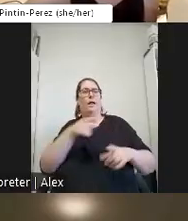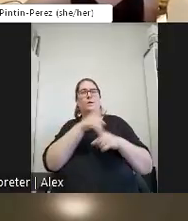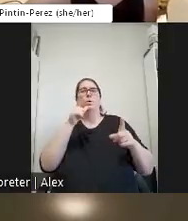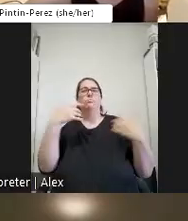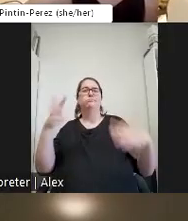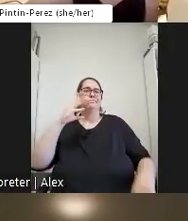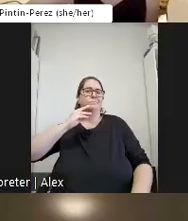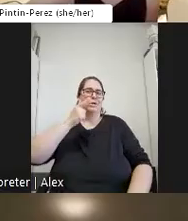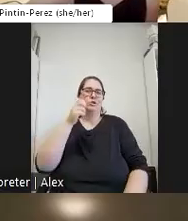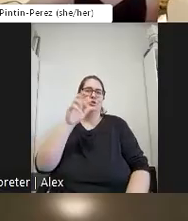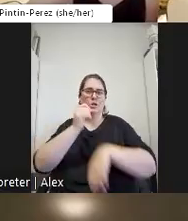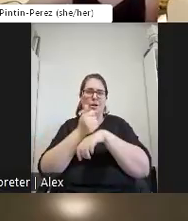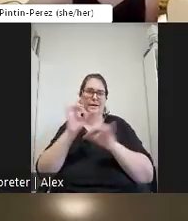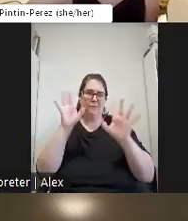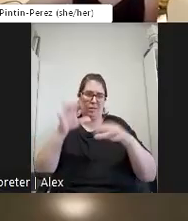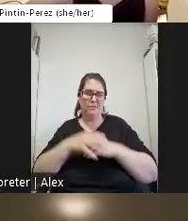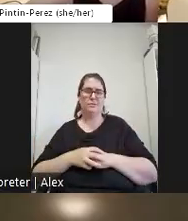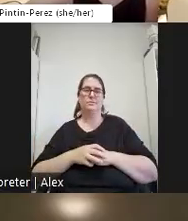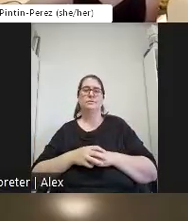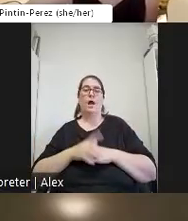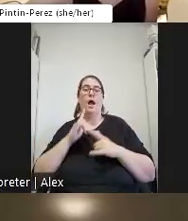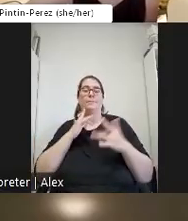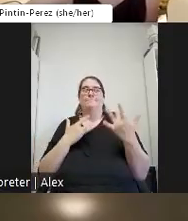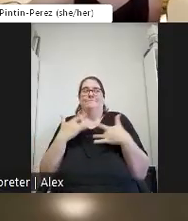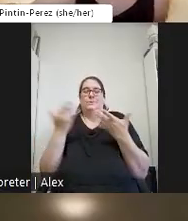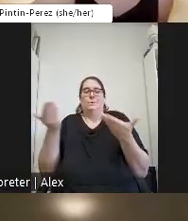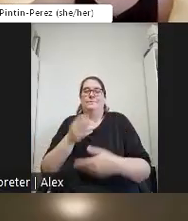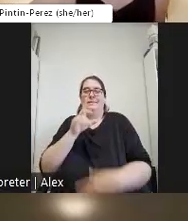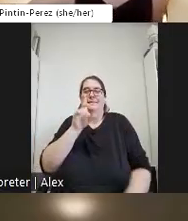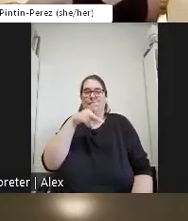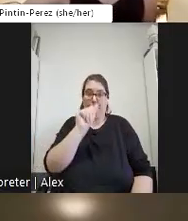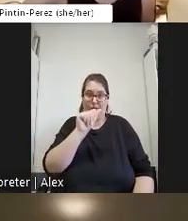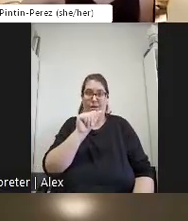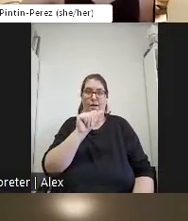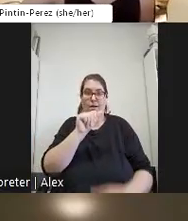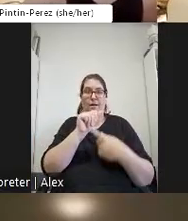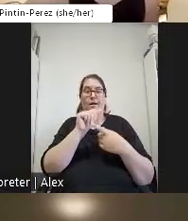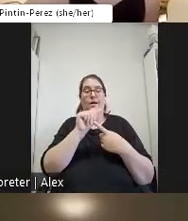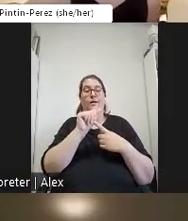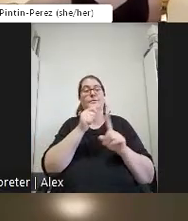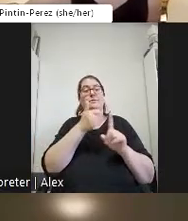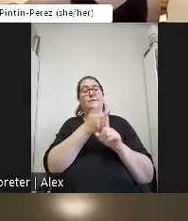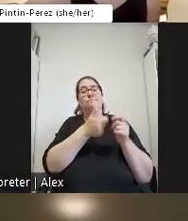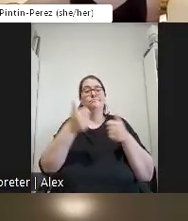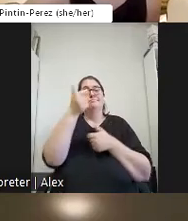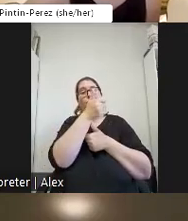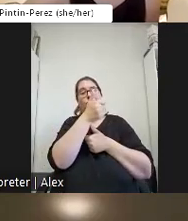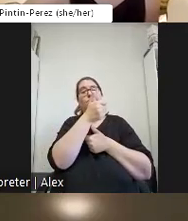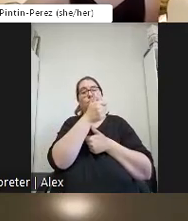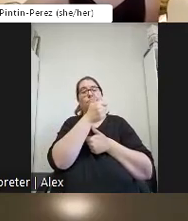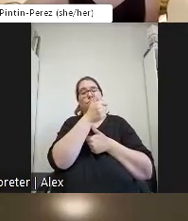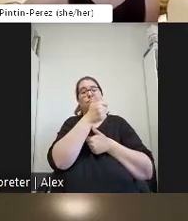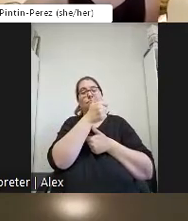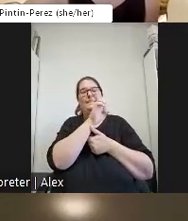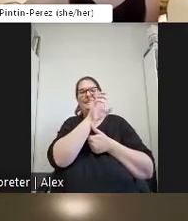gender-based violence. I'm delighted to introduce Deepa Mattu, the Executive Director of the Barbra Schlifer Commemorative